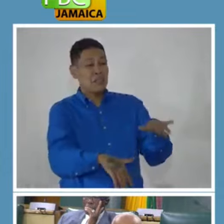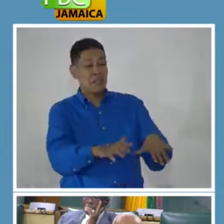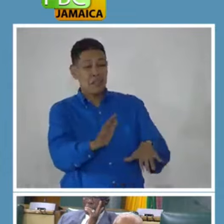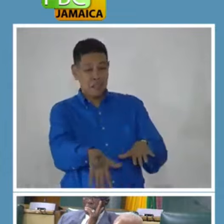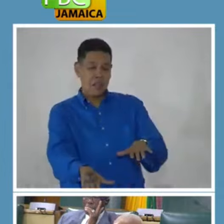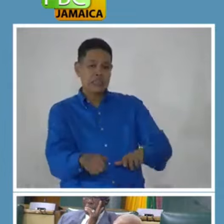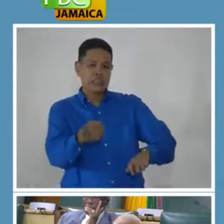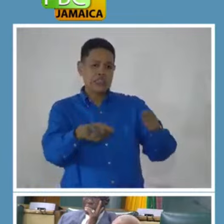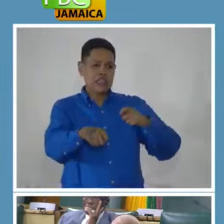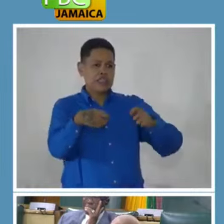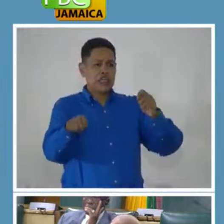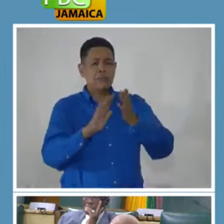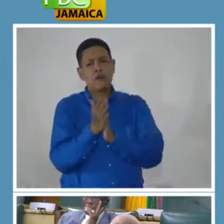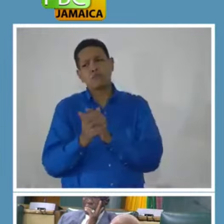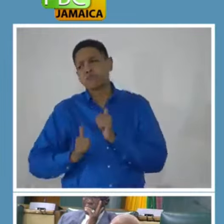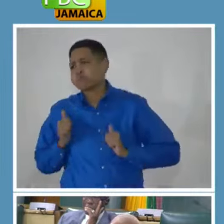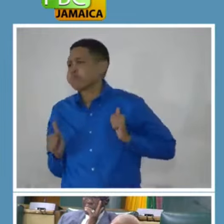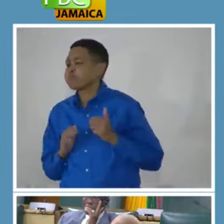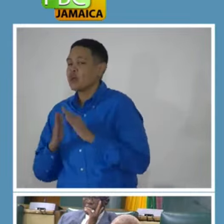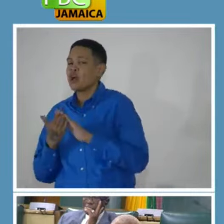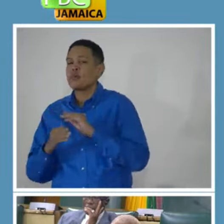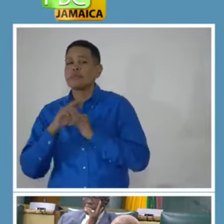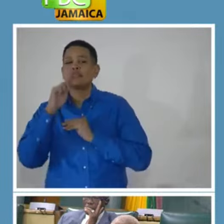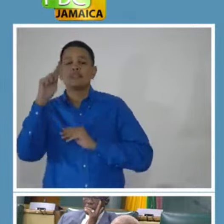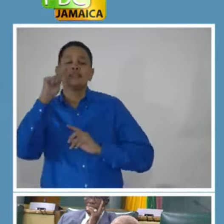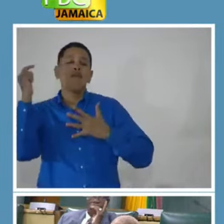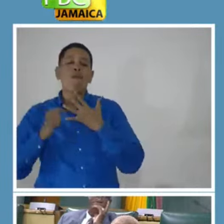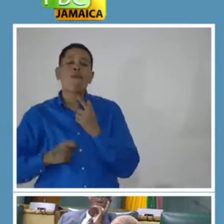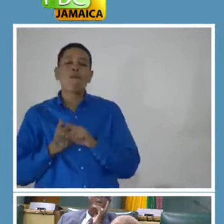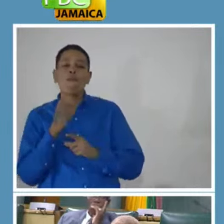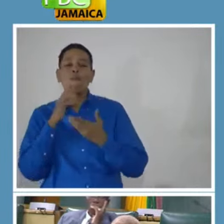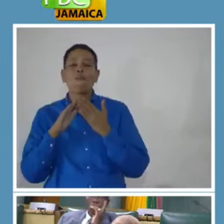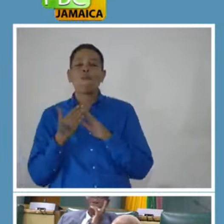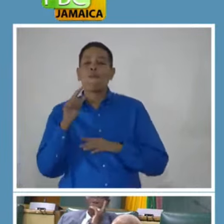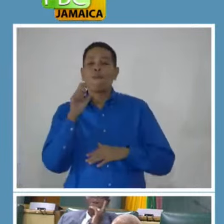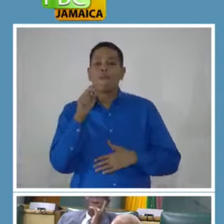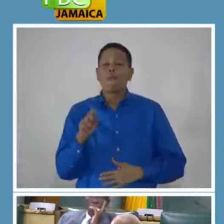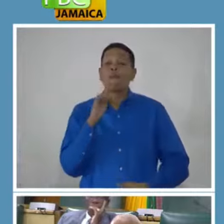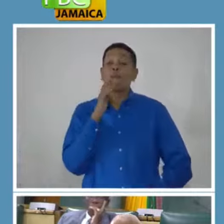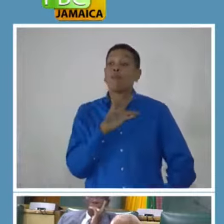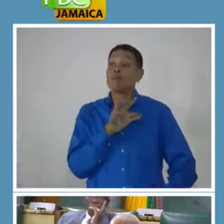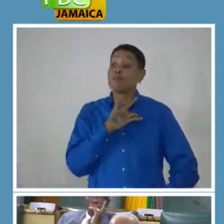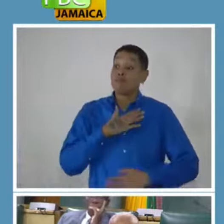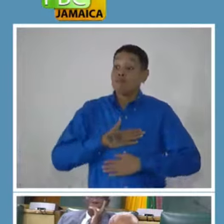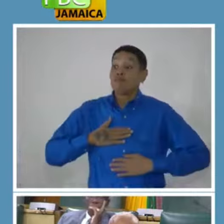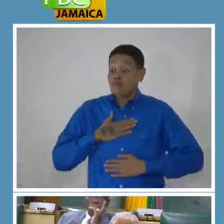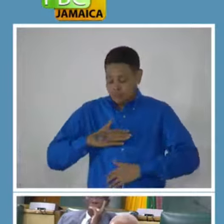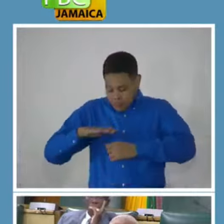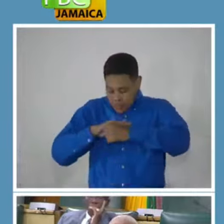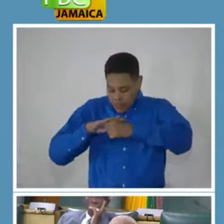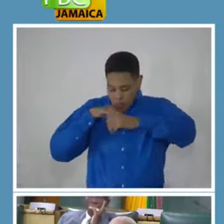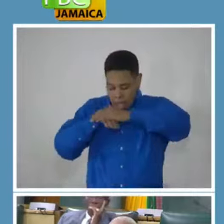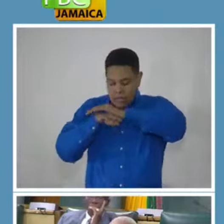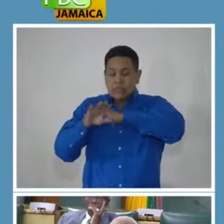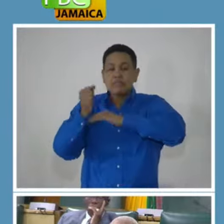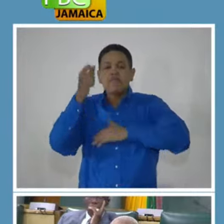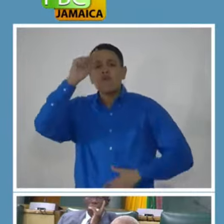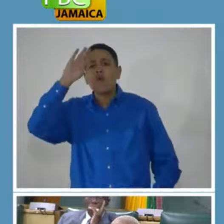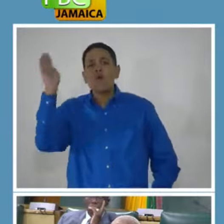into vibrant community, featuring urban gardens, parks, and recreational areas accessible to